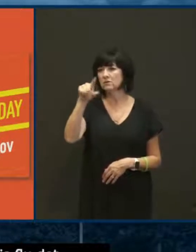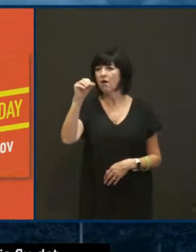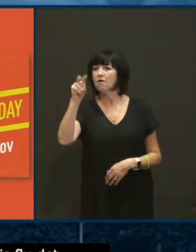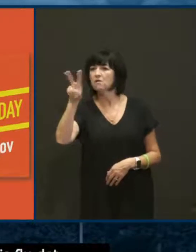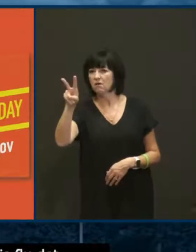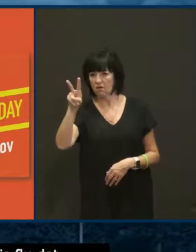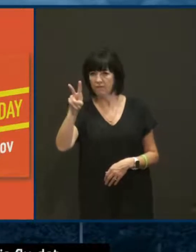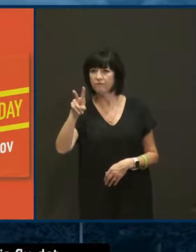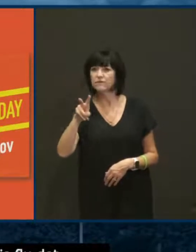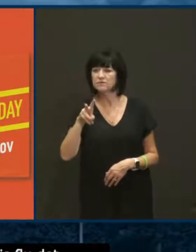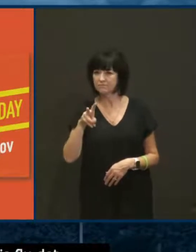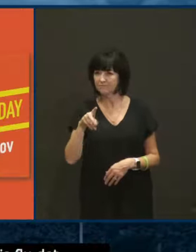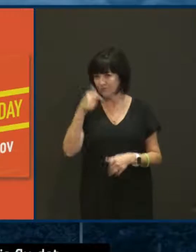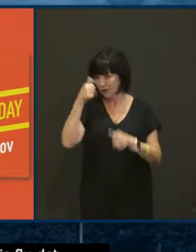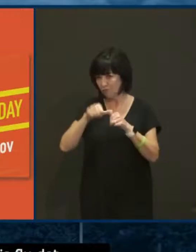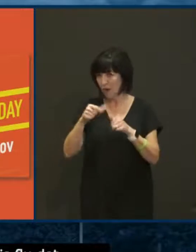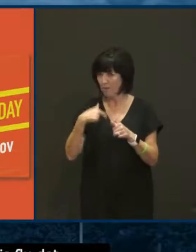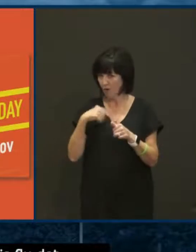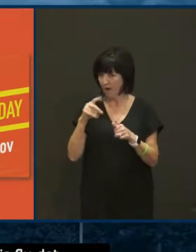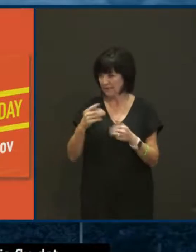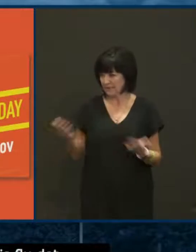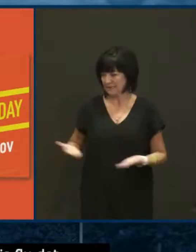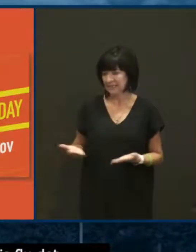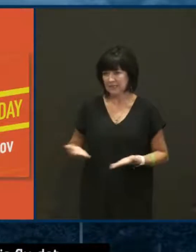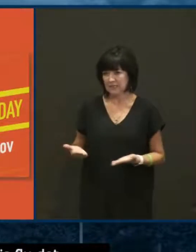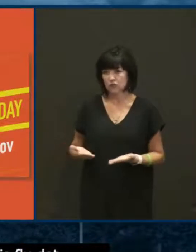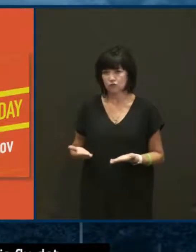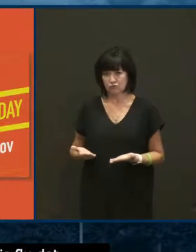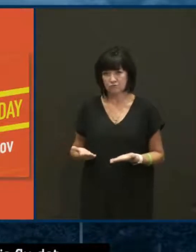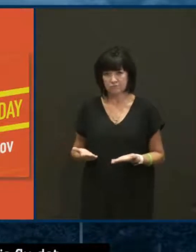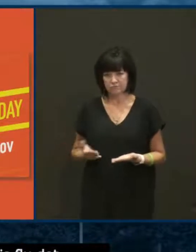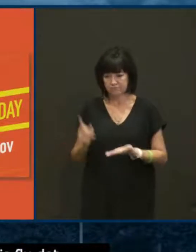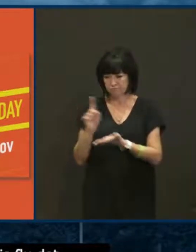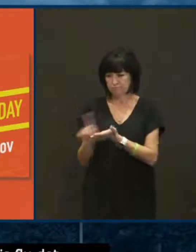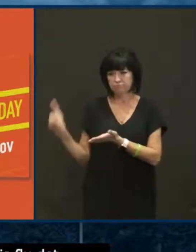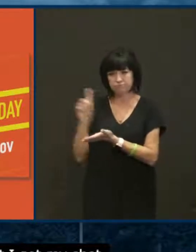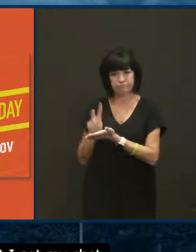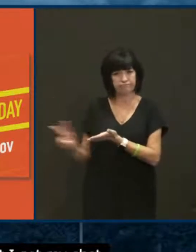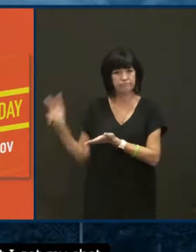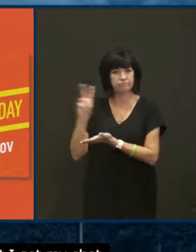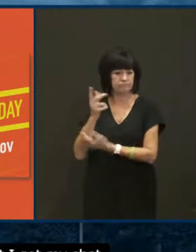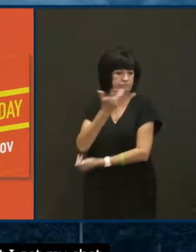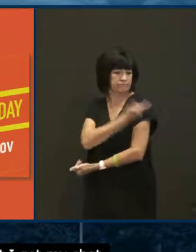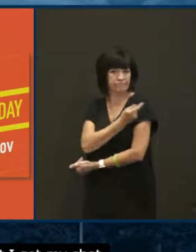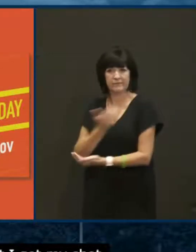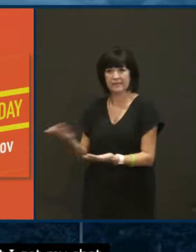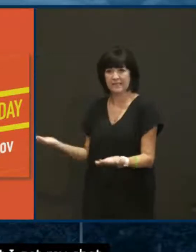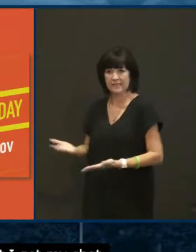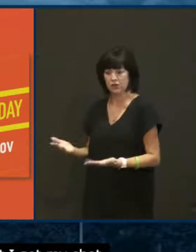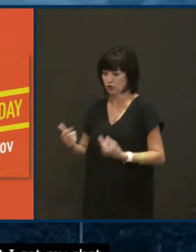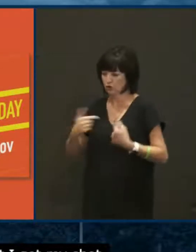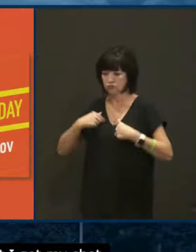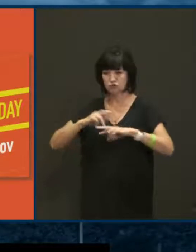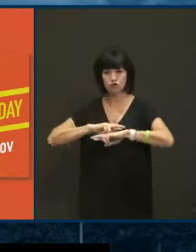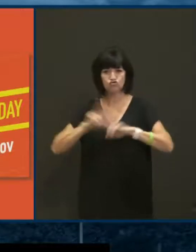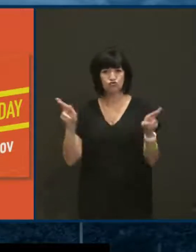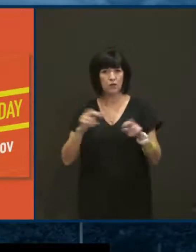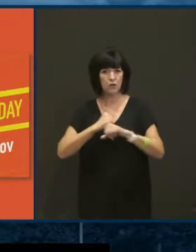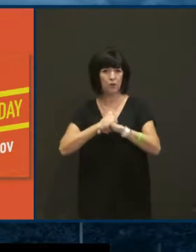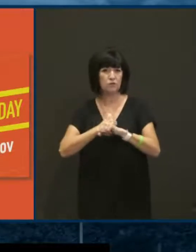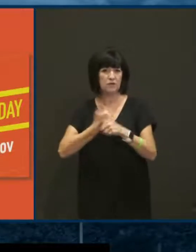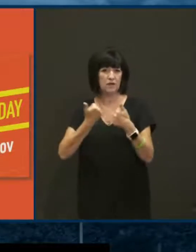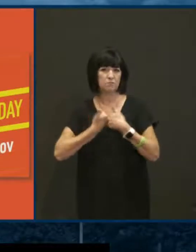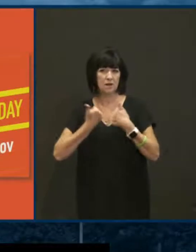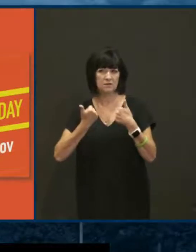flu.delaware.gov. You might remember I got my shot here on the stage a week or two ago, so I'm ready to go. Okay,